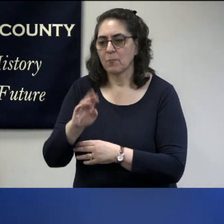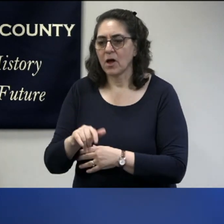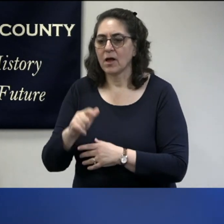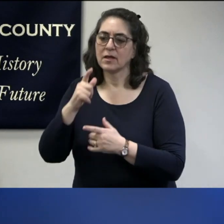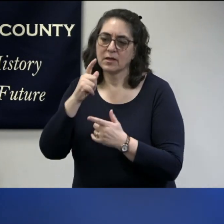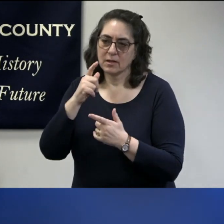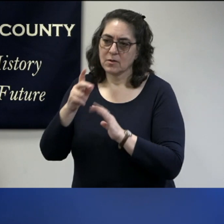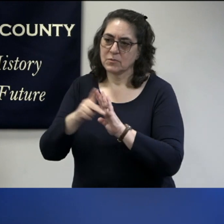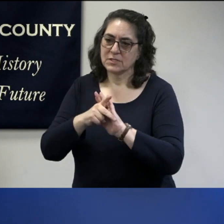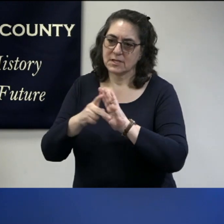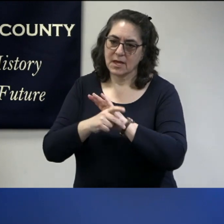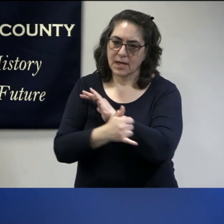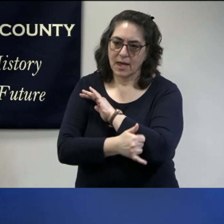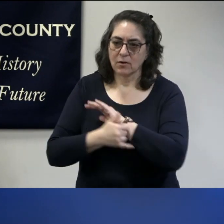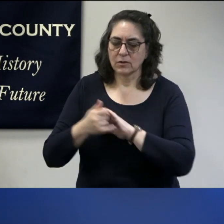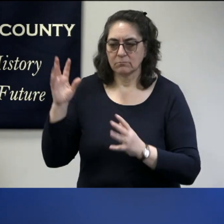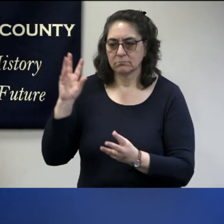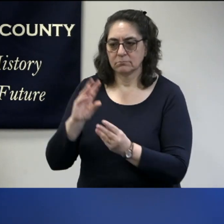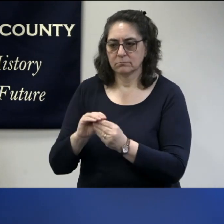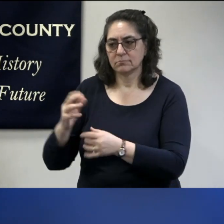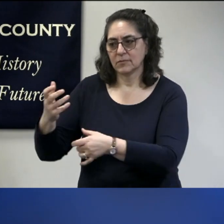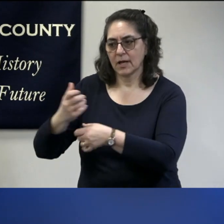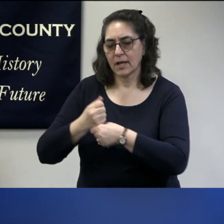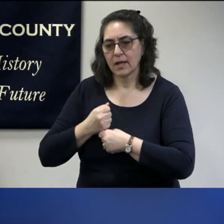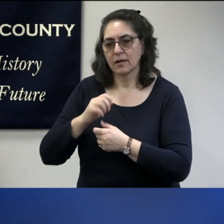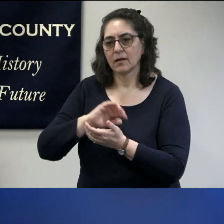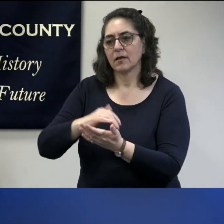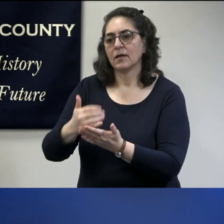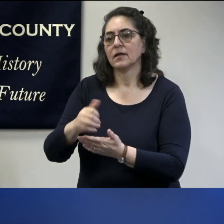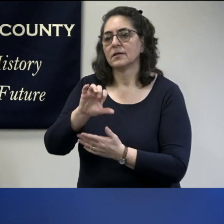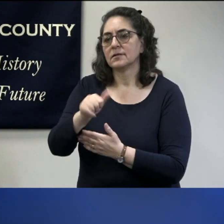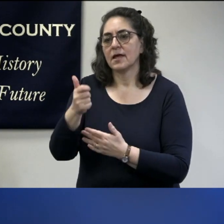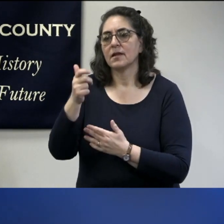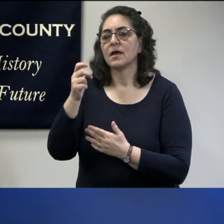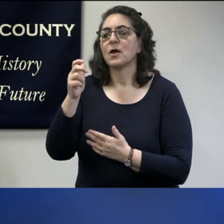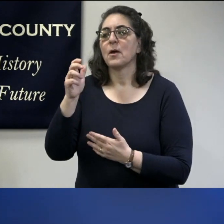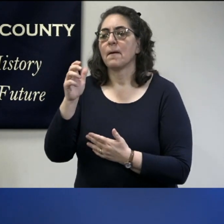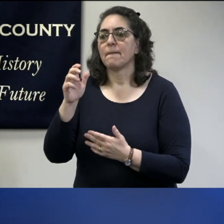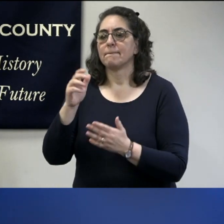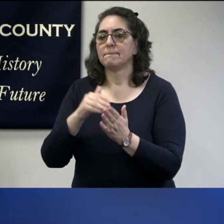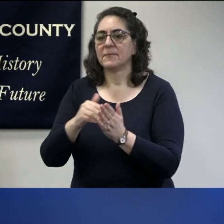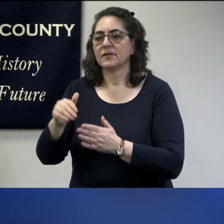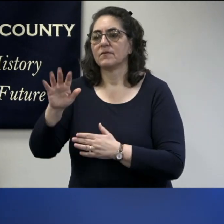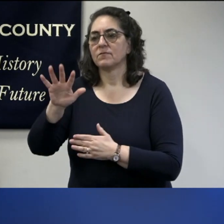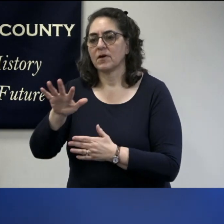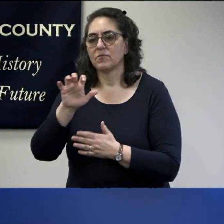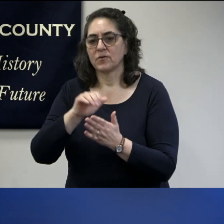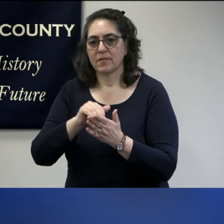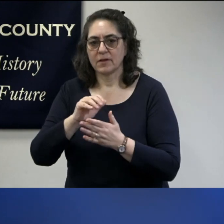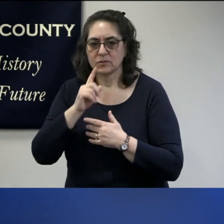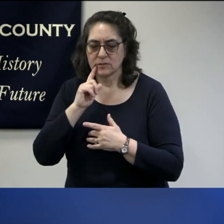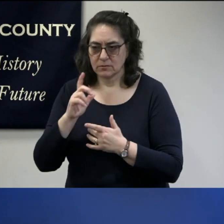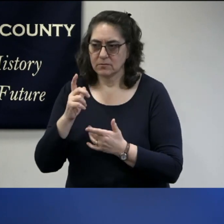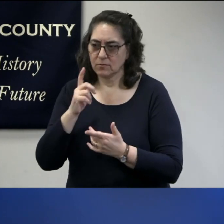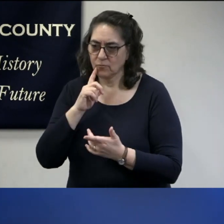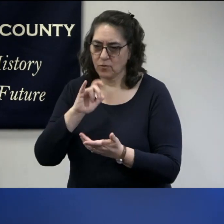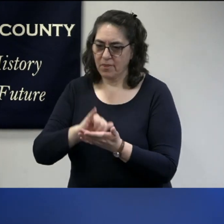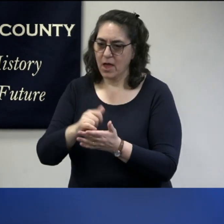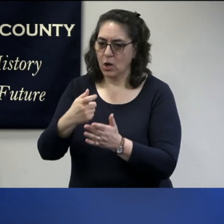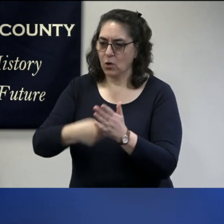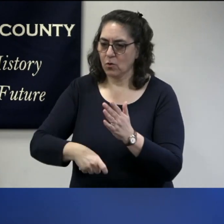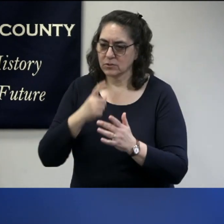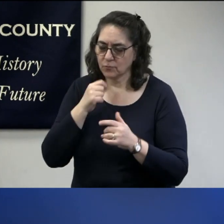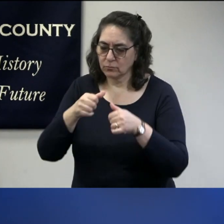to appropriate the sum of $10,500,000 to pay for the cost thereof, to make a